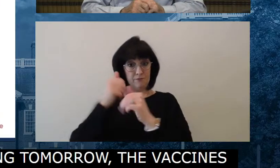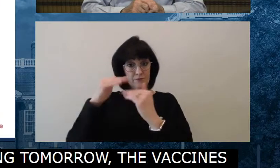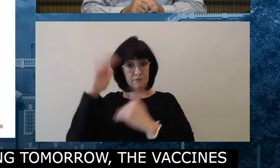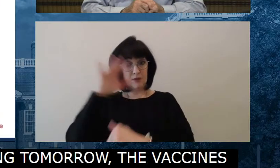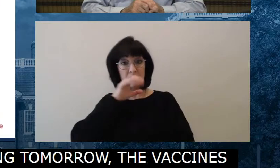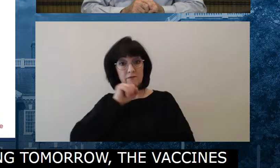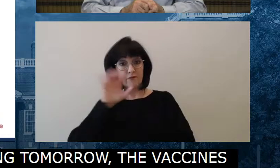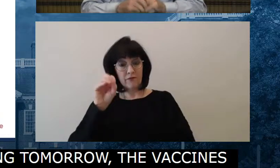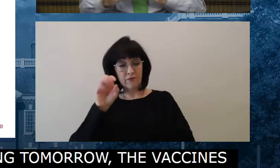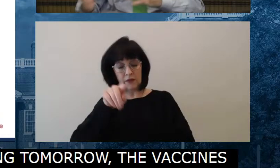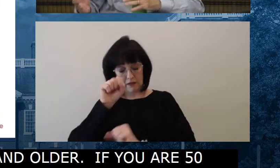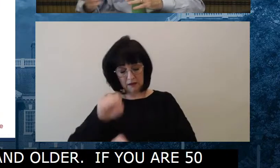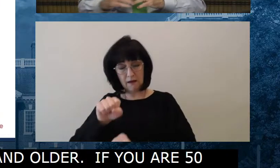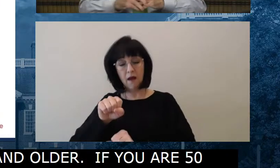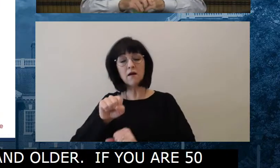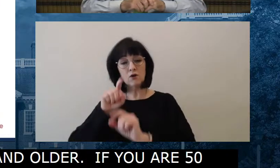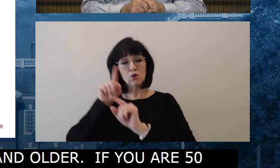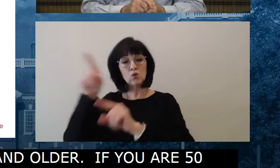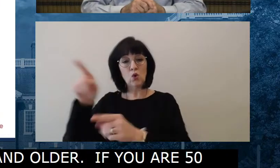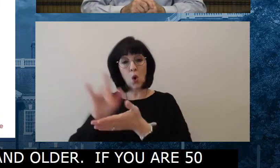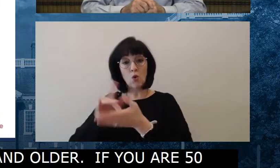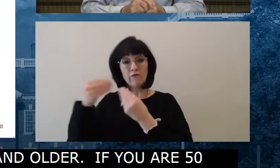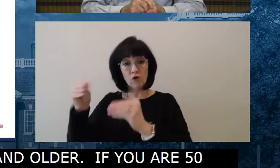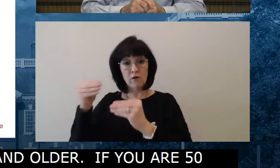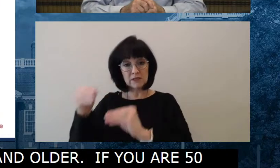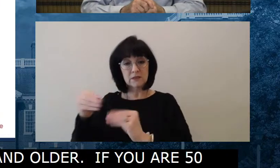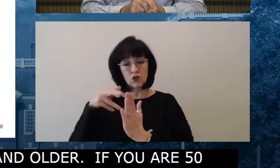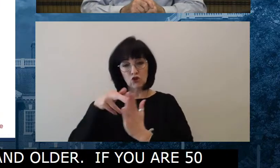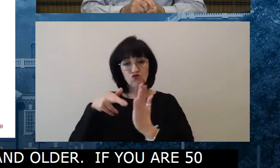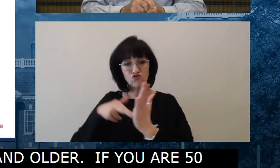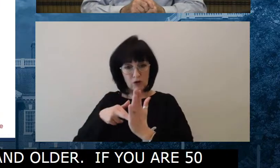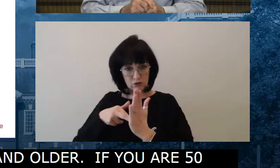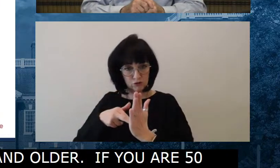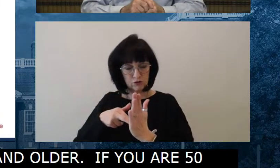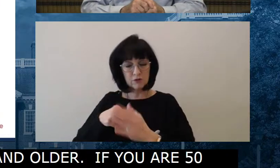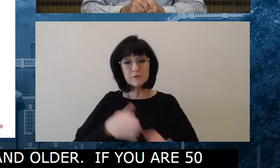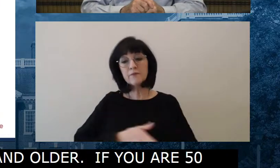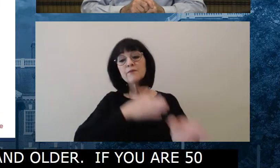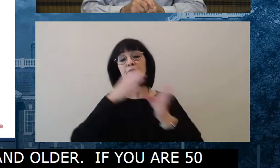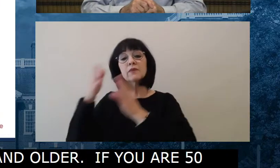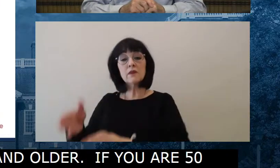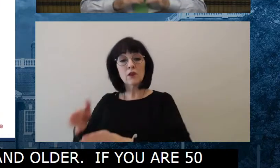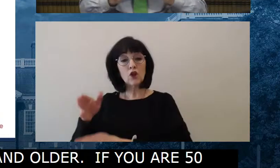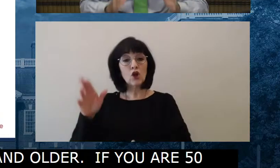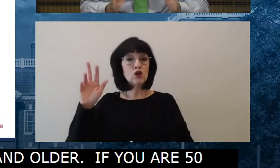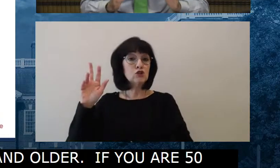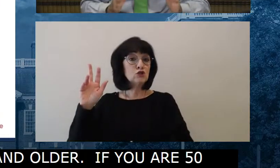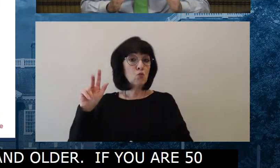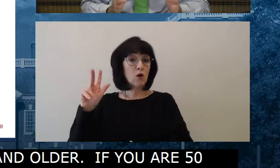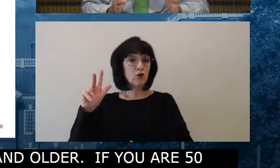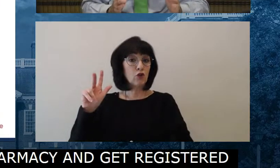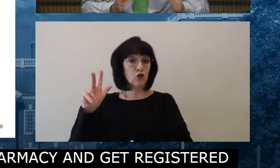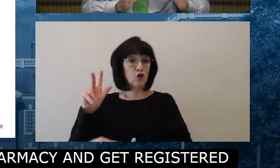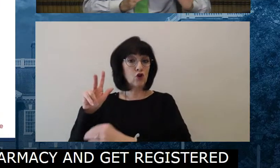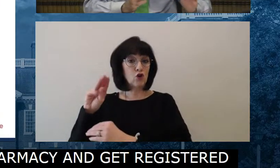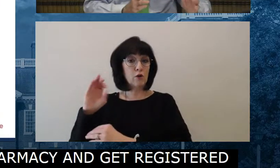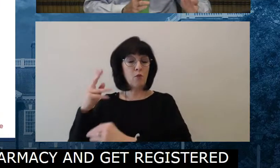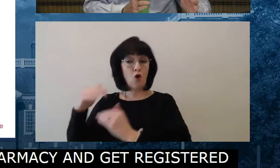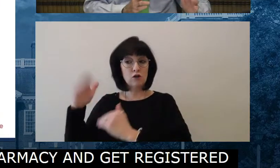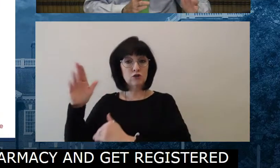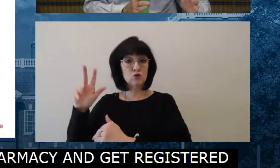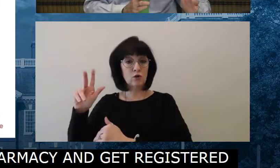23rd of this month, we will have a registration process for 50 and older. We are focusing right now with